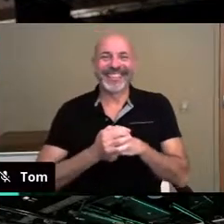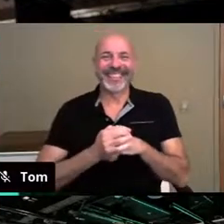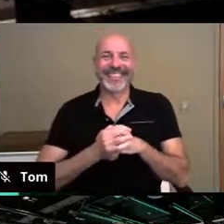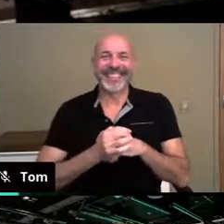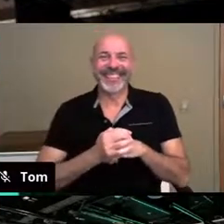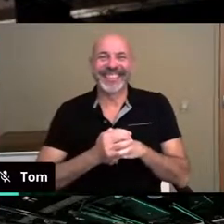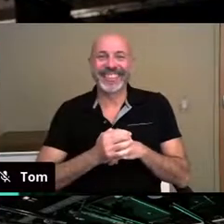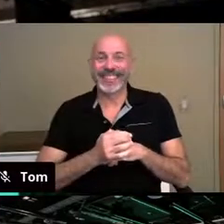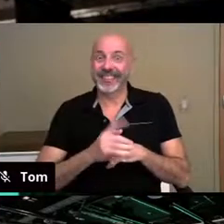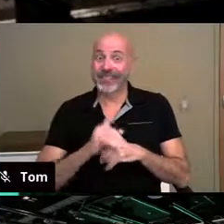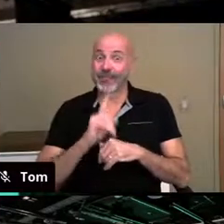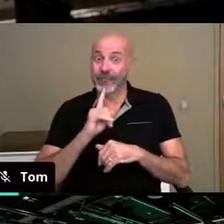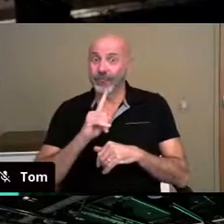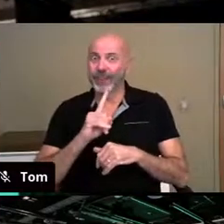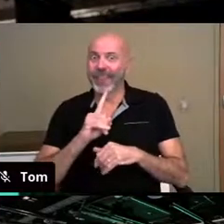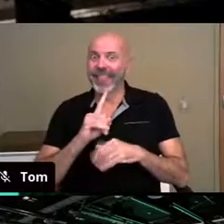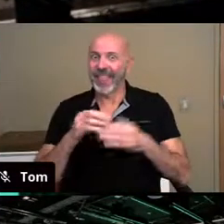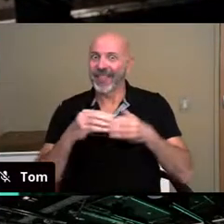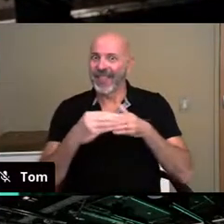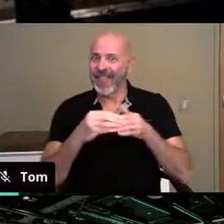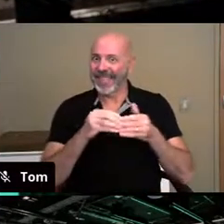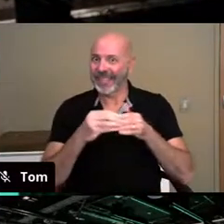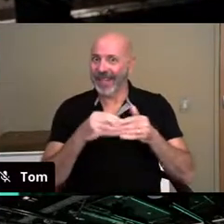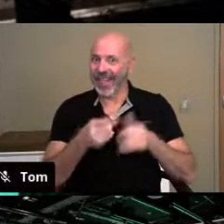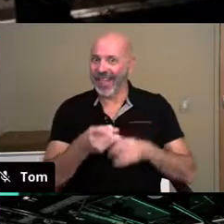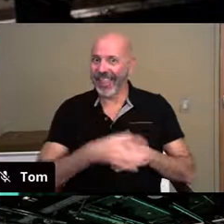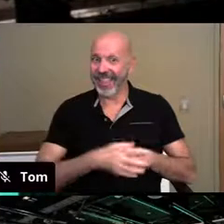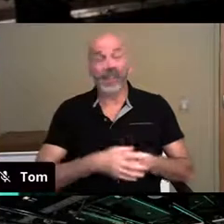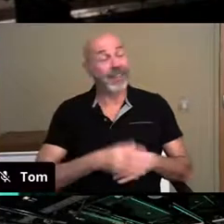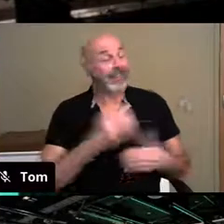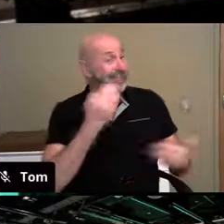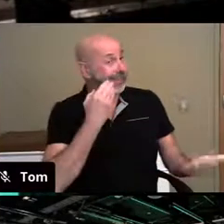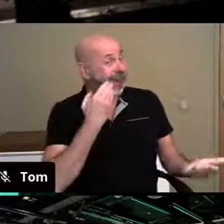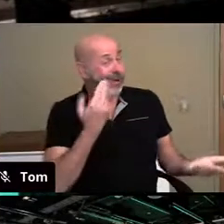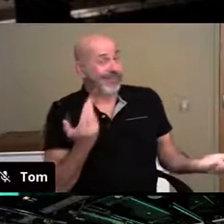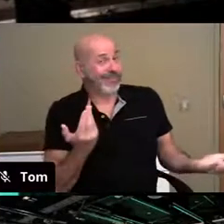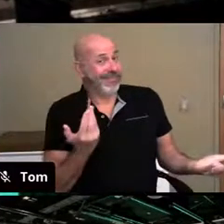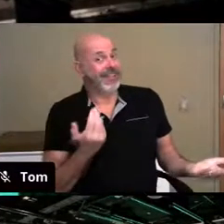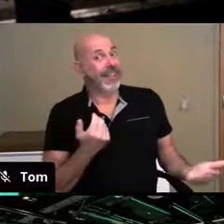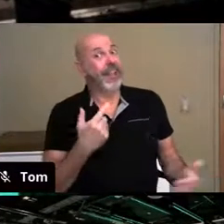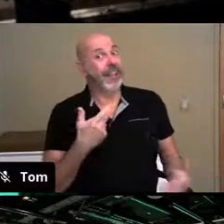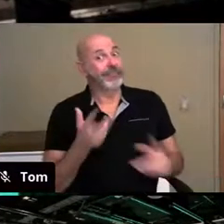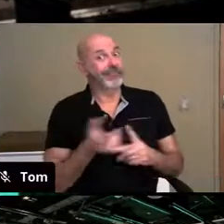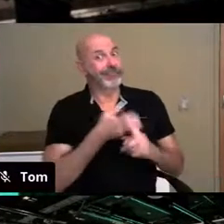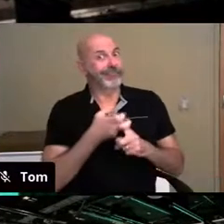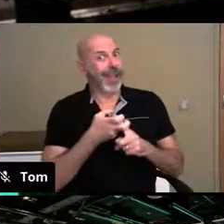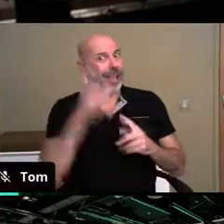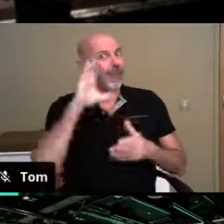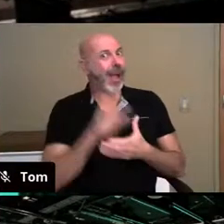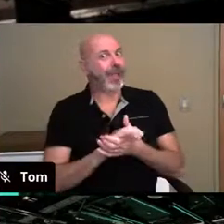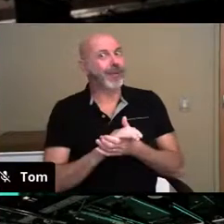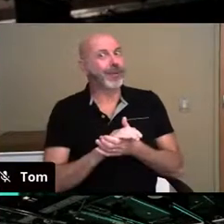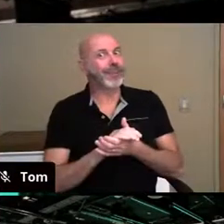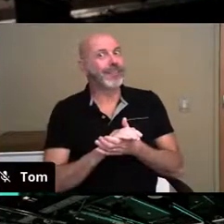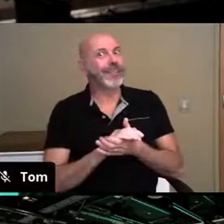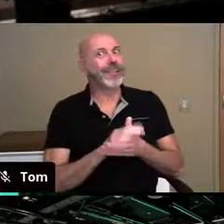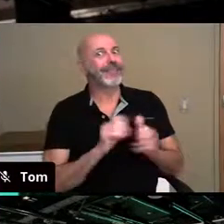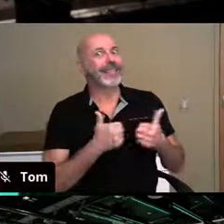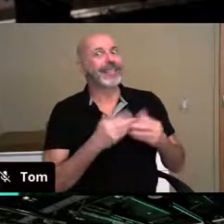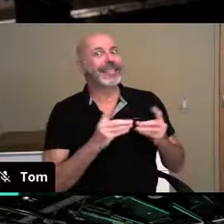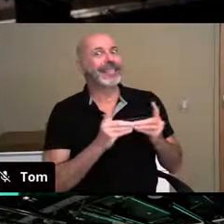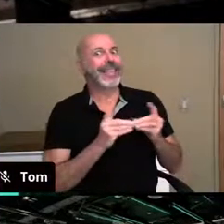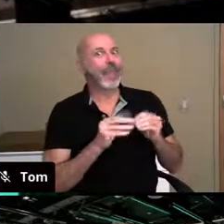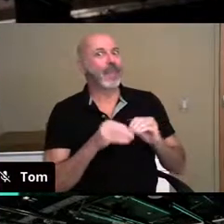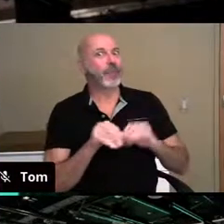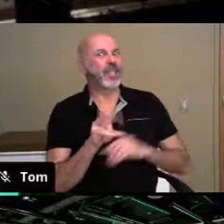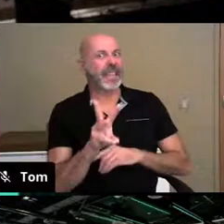Yes, you're very limber. You know, that's how I got my husband after date number six, let me tell you. As